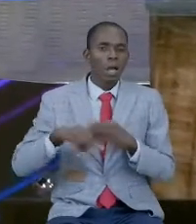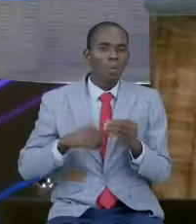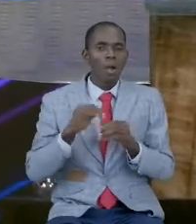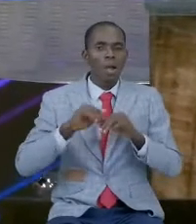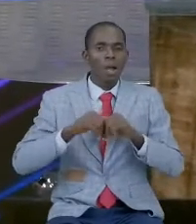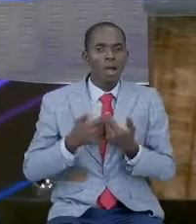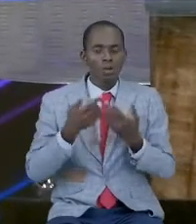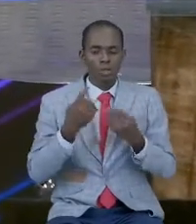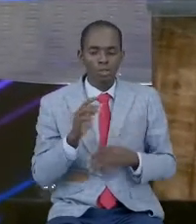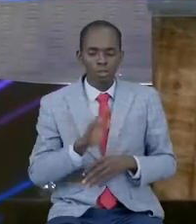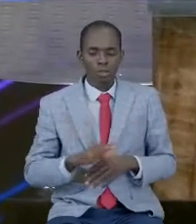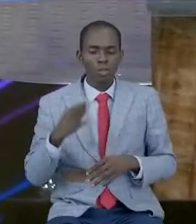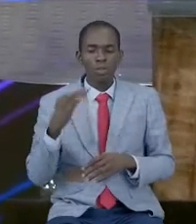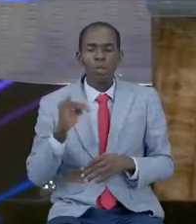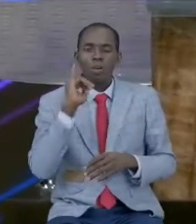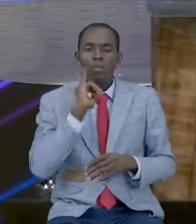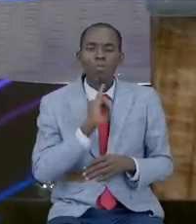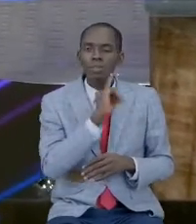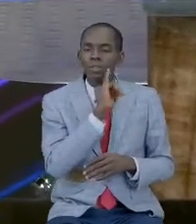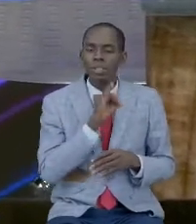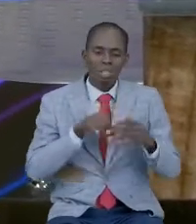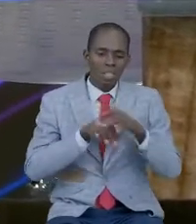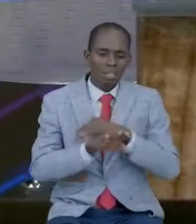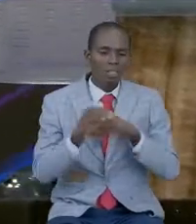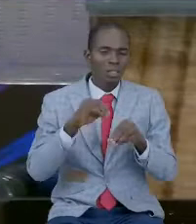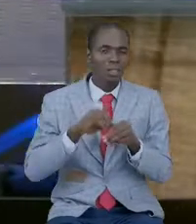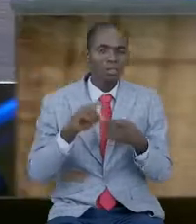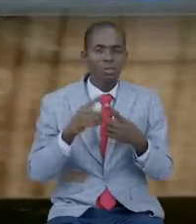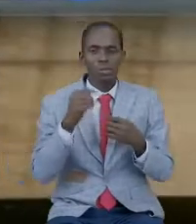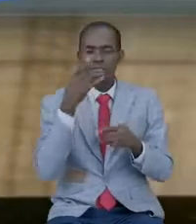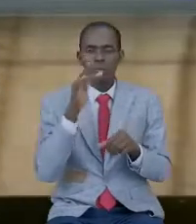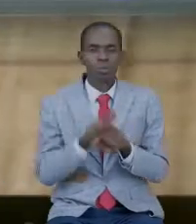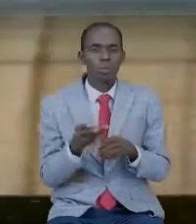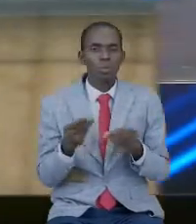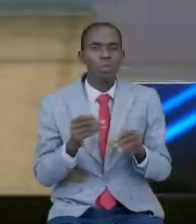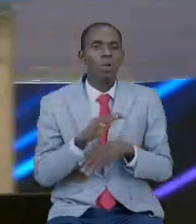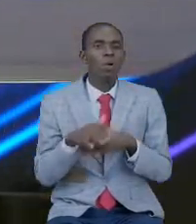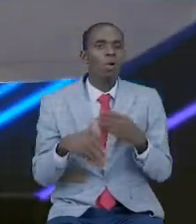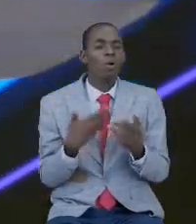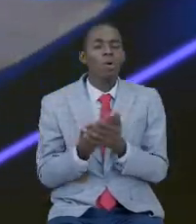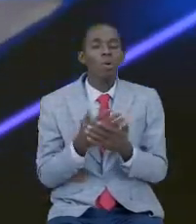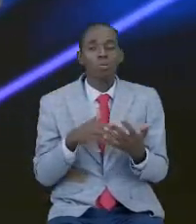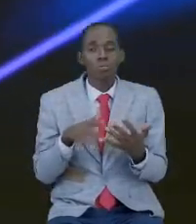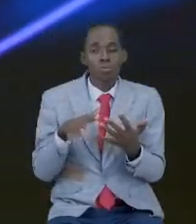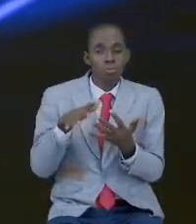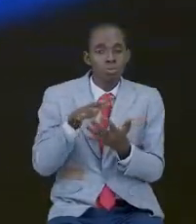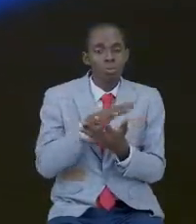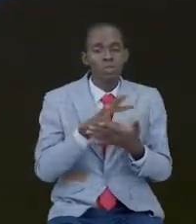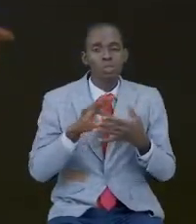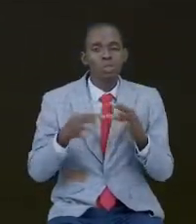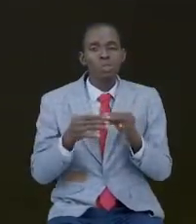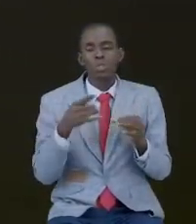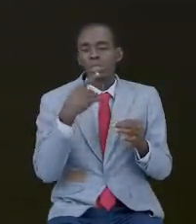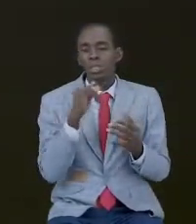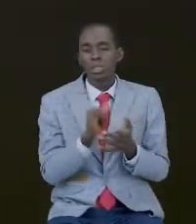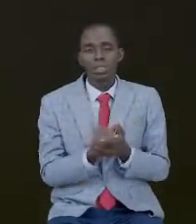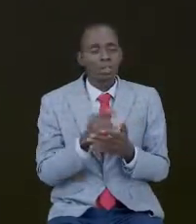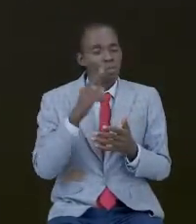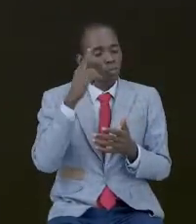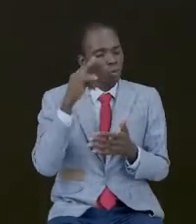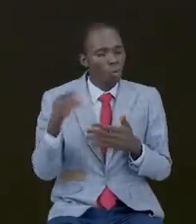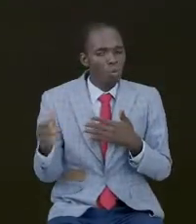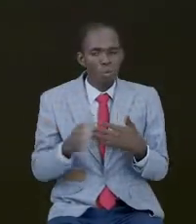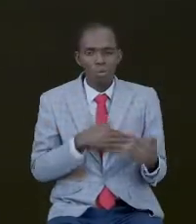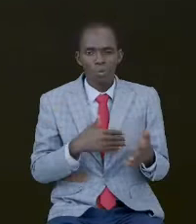Israel entered into the land of Canaan. All those stories, it says, for whatsoever